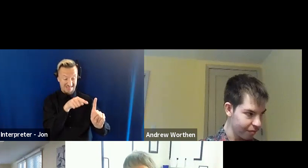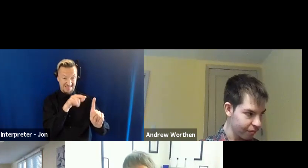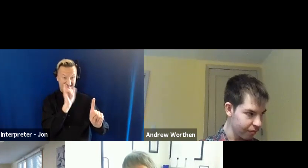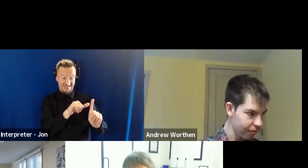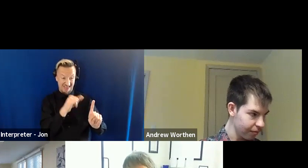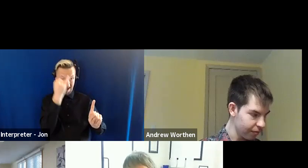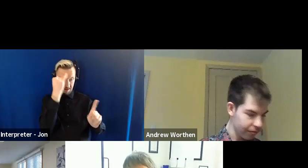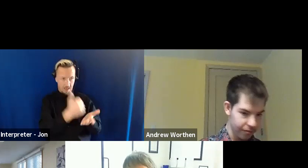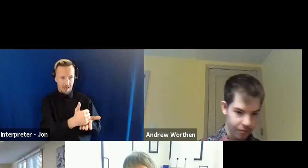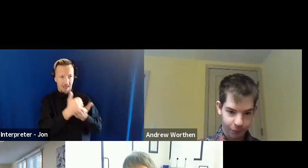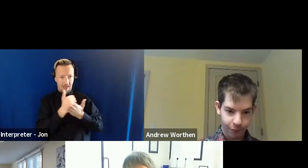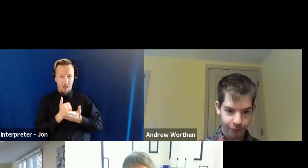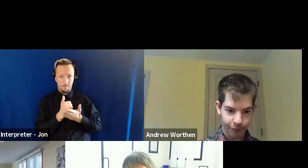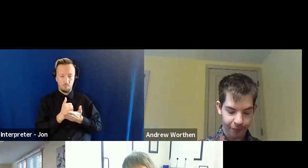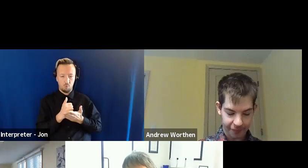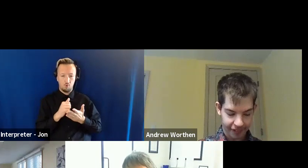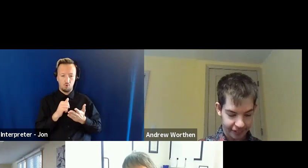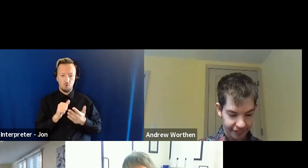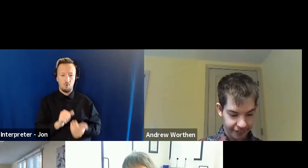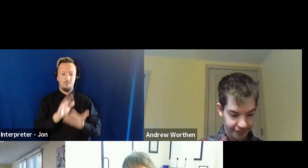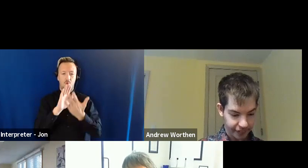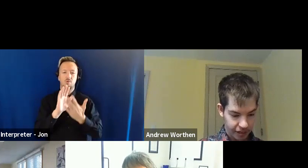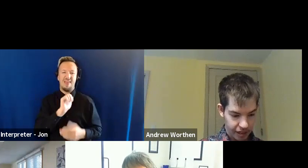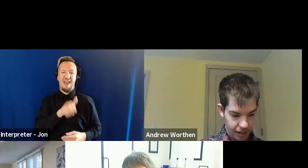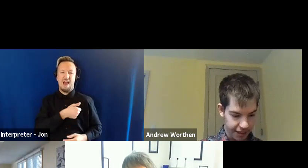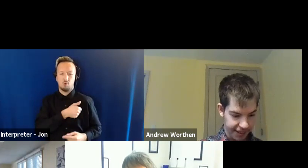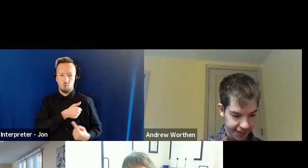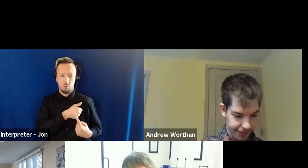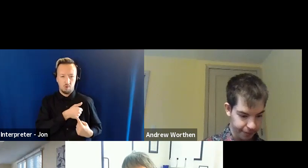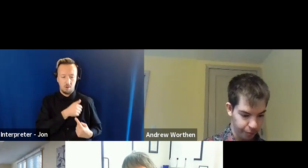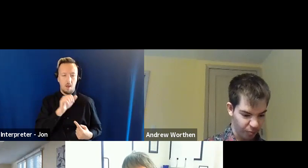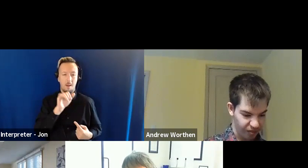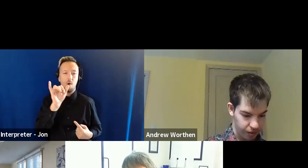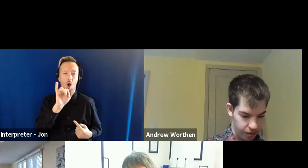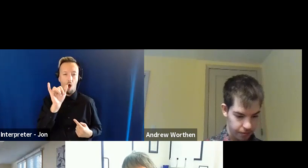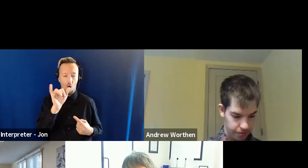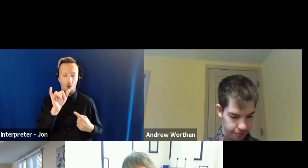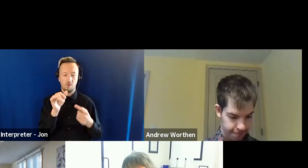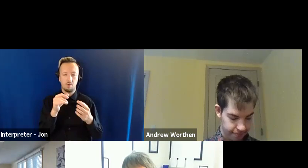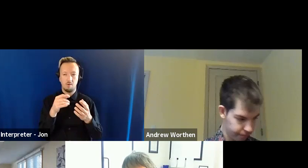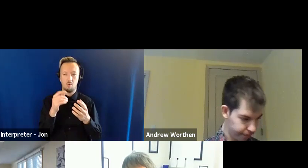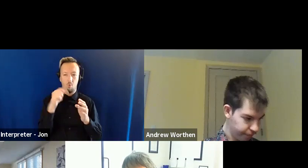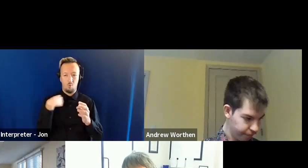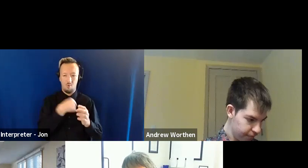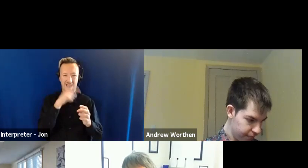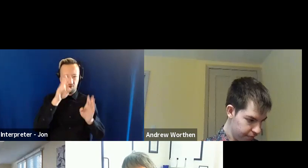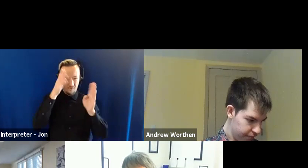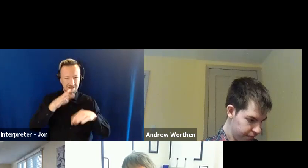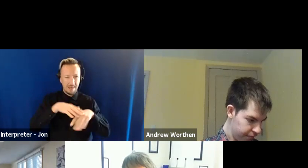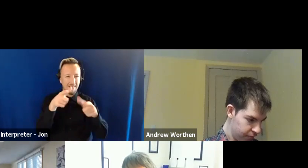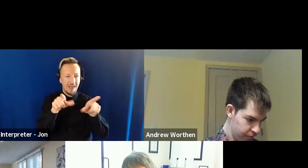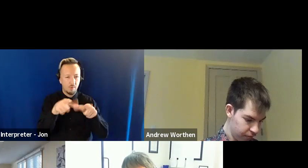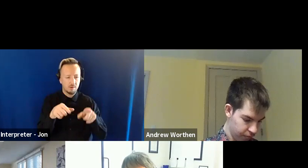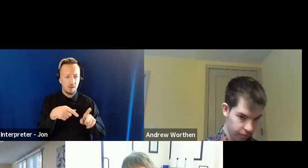that Ian and I have talked about, but it also allowed us to start addressing some of the language issues and how we discuss people